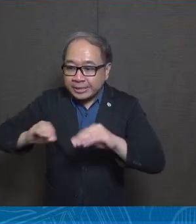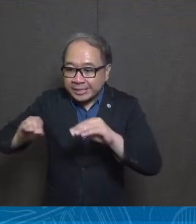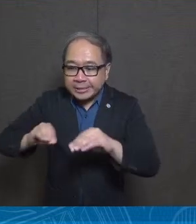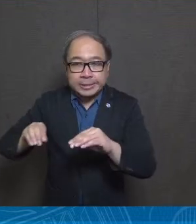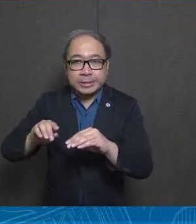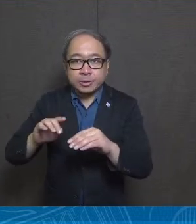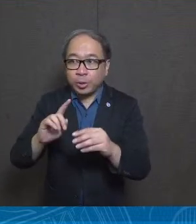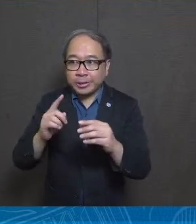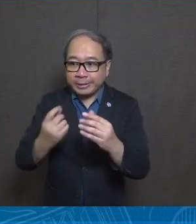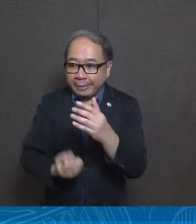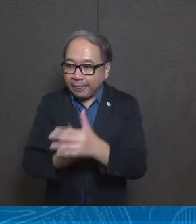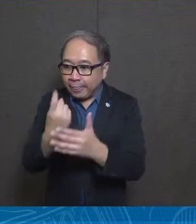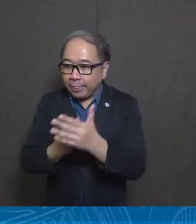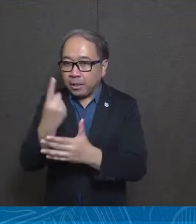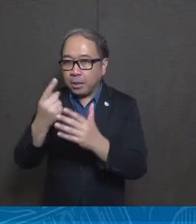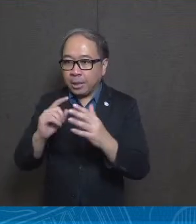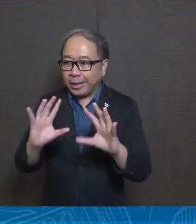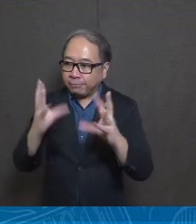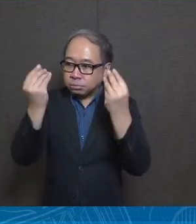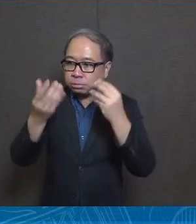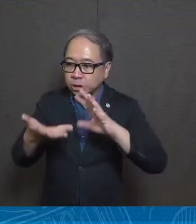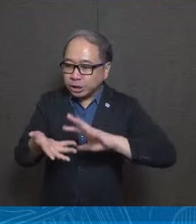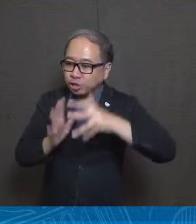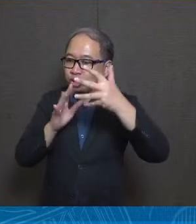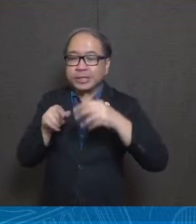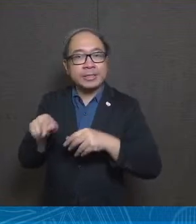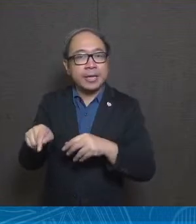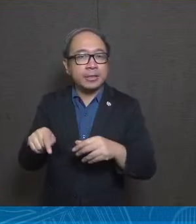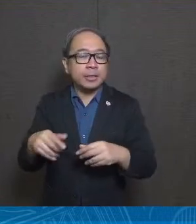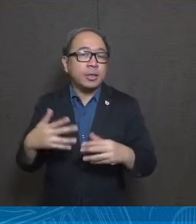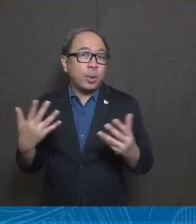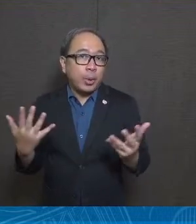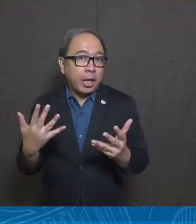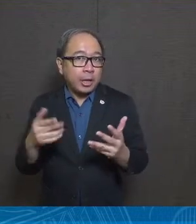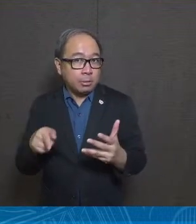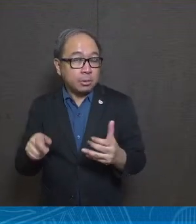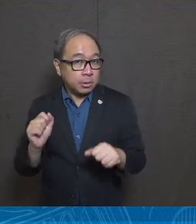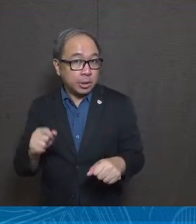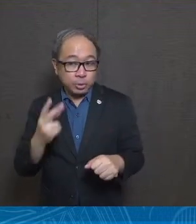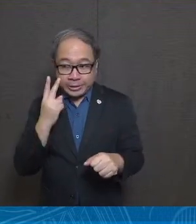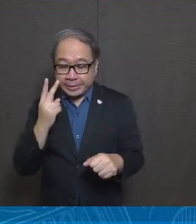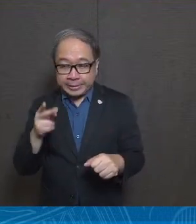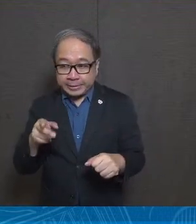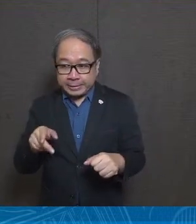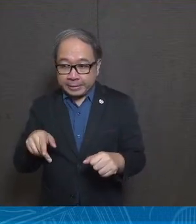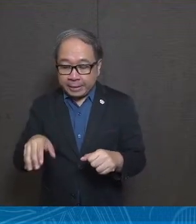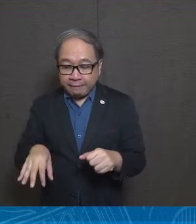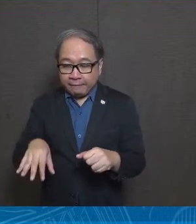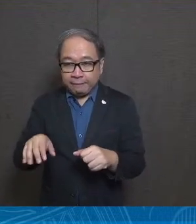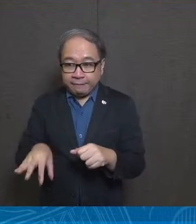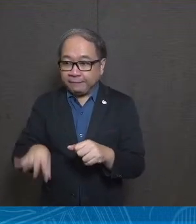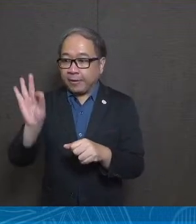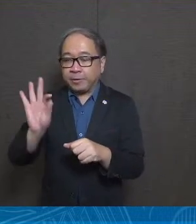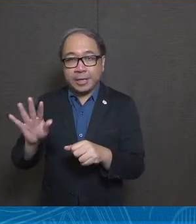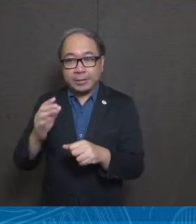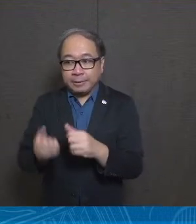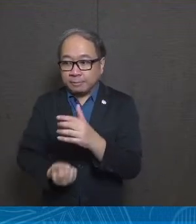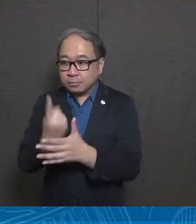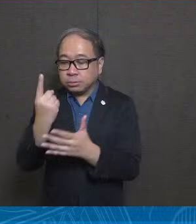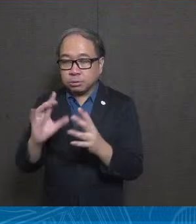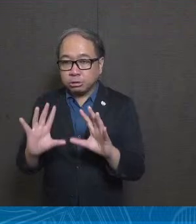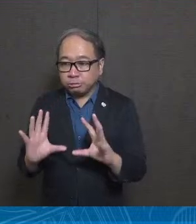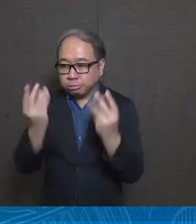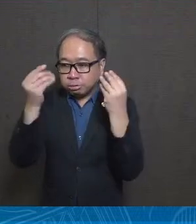being engaged, not being like on the passive side. So where we could actually have students identify their hazards, they could feed that into